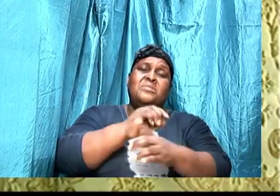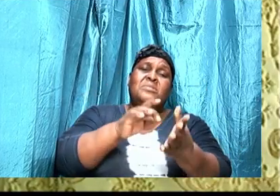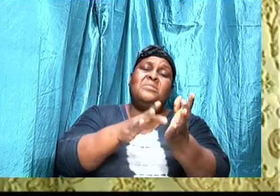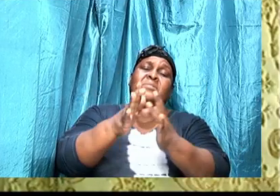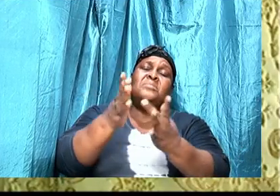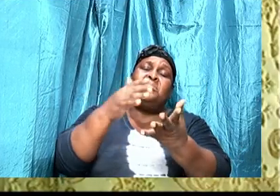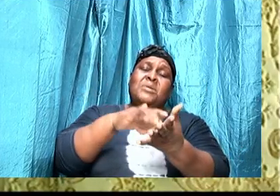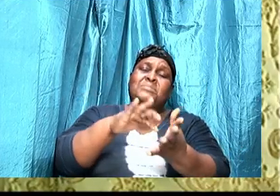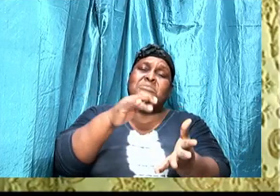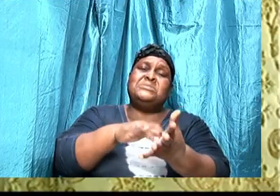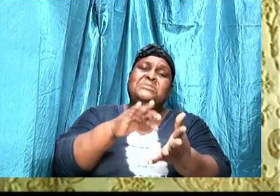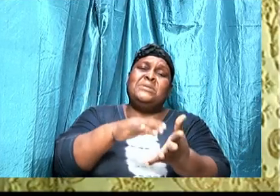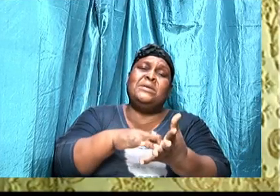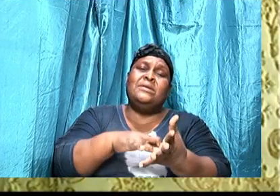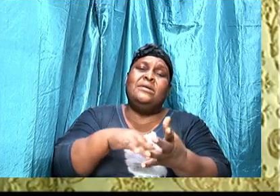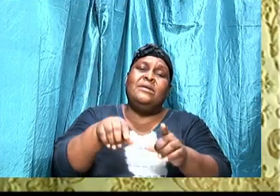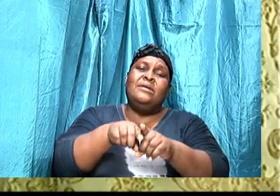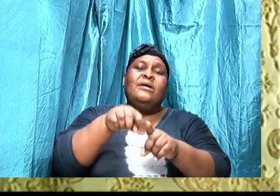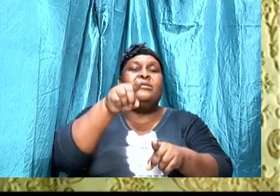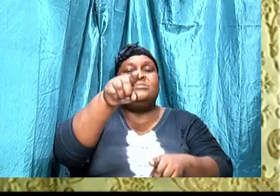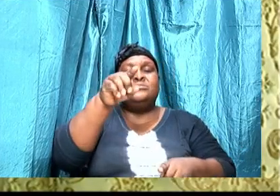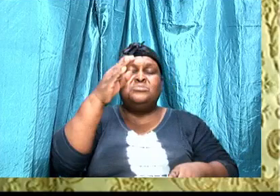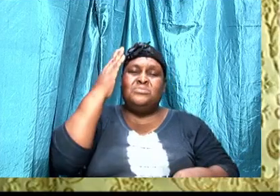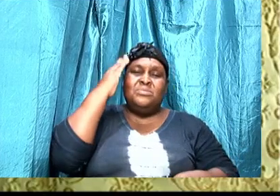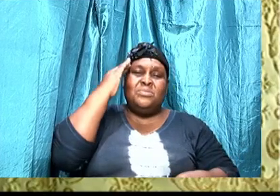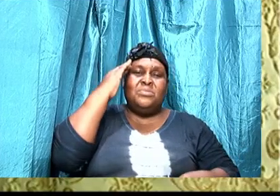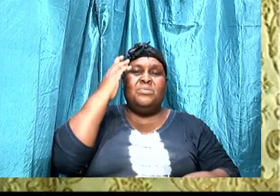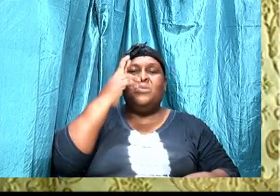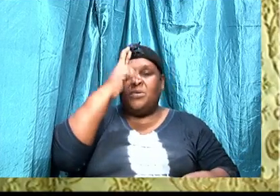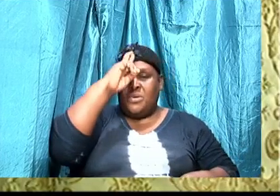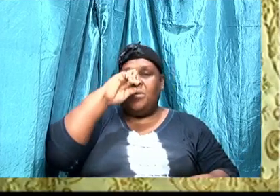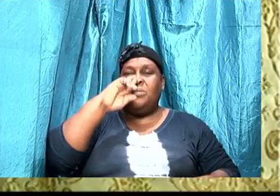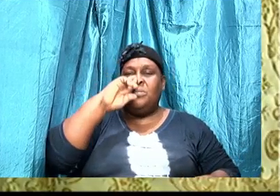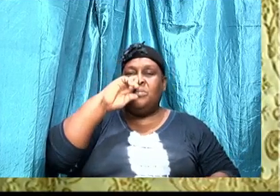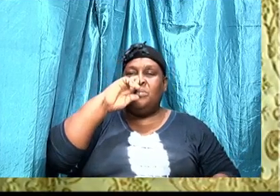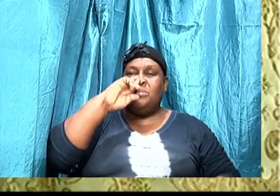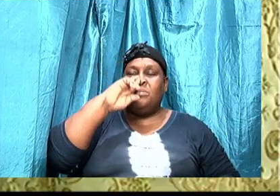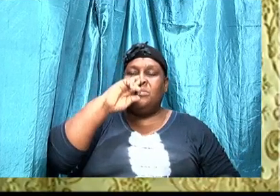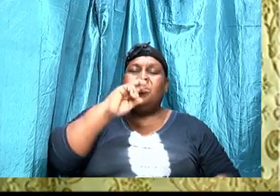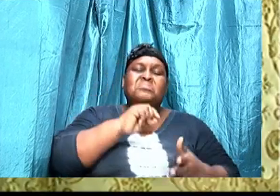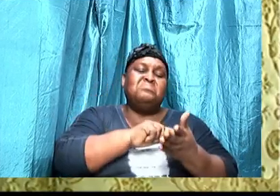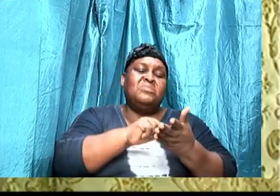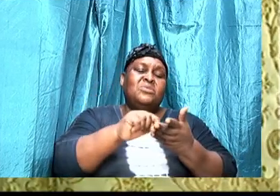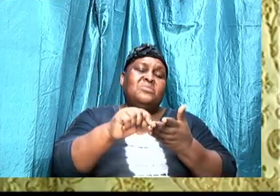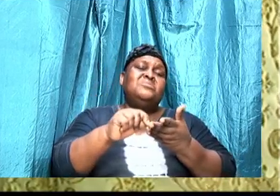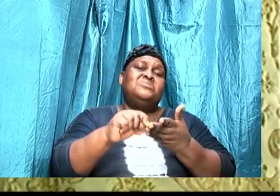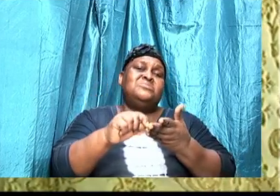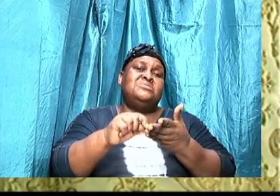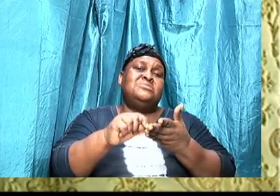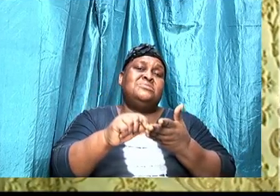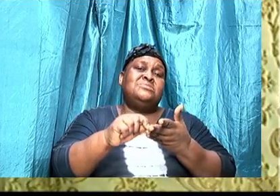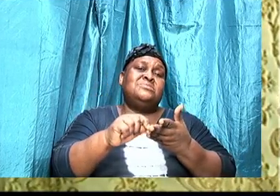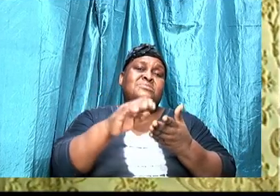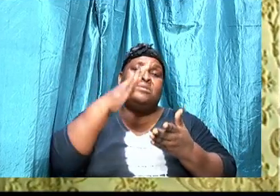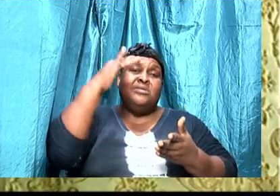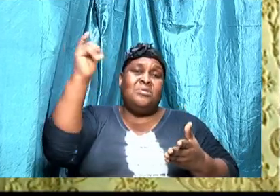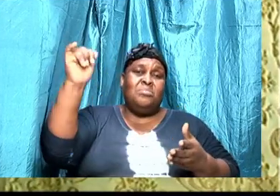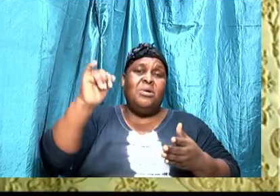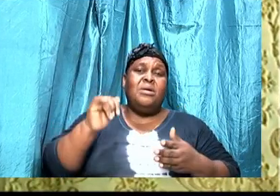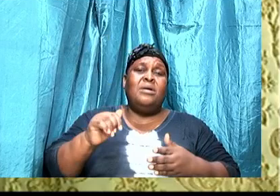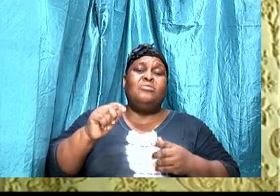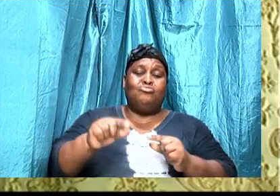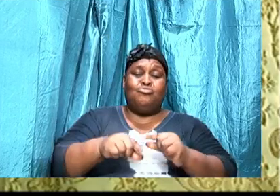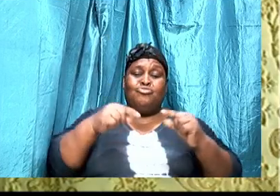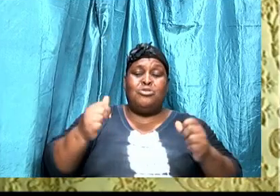study. And as you know, Romans was written by the